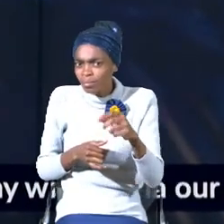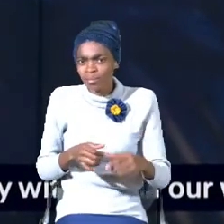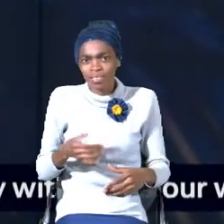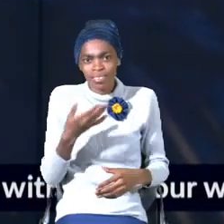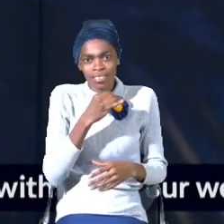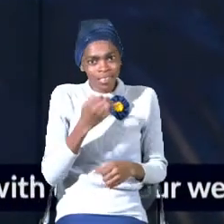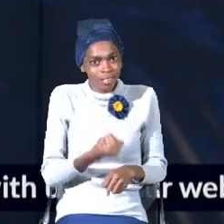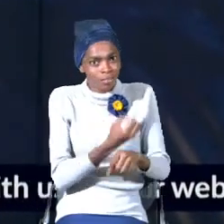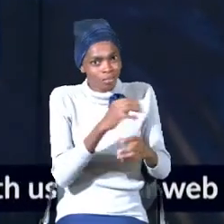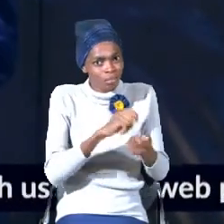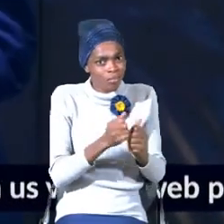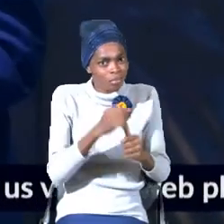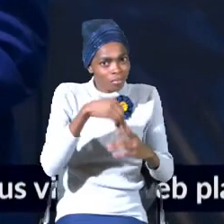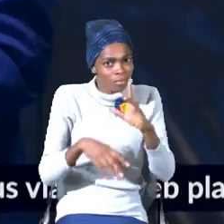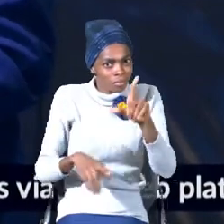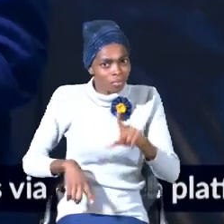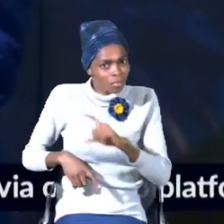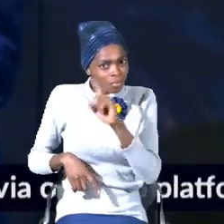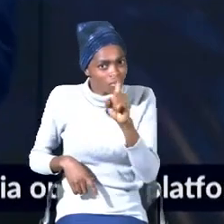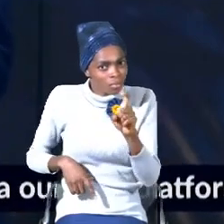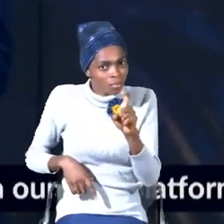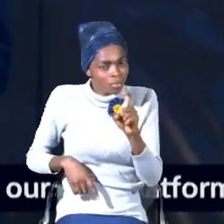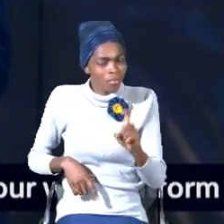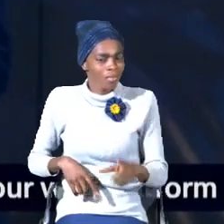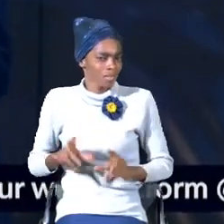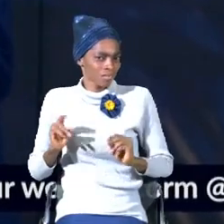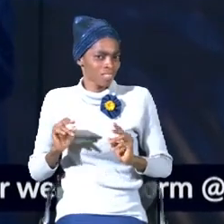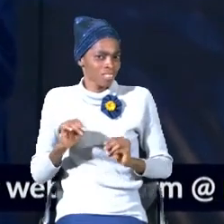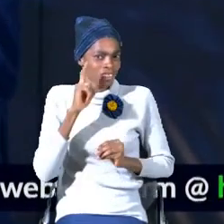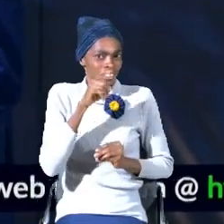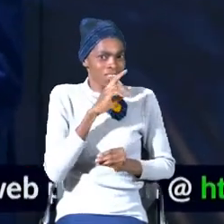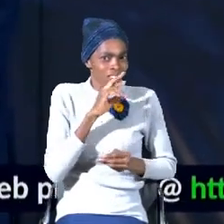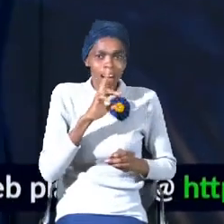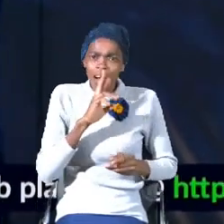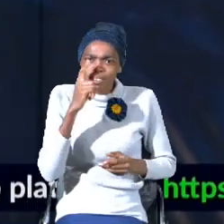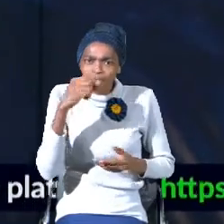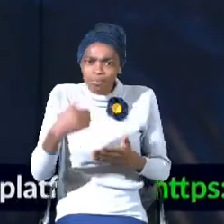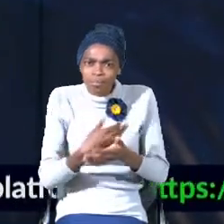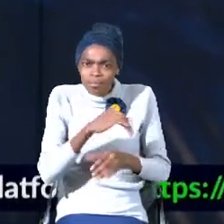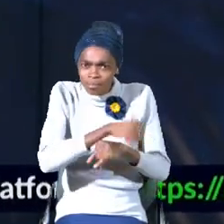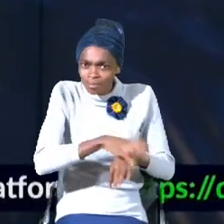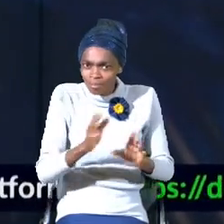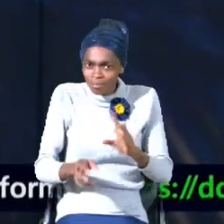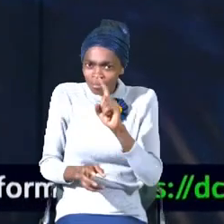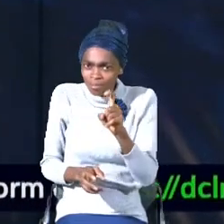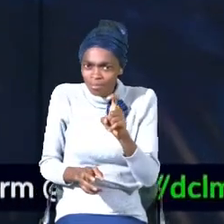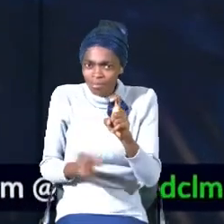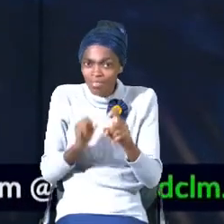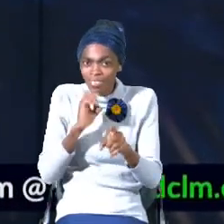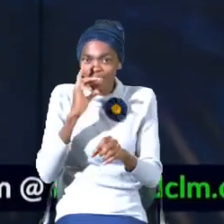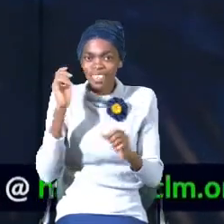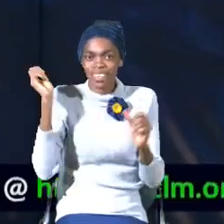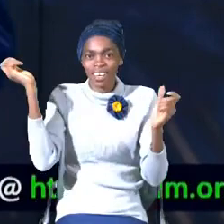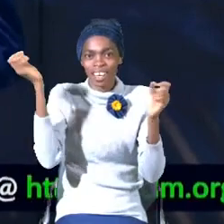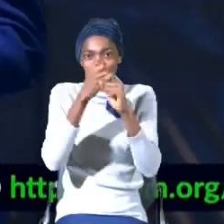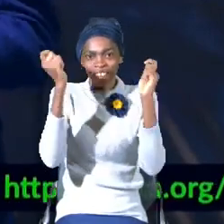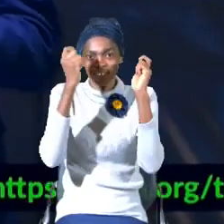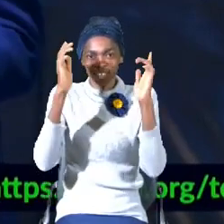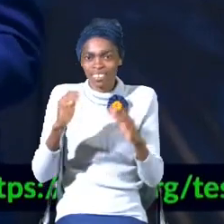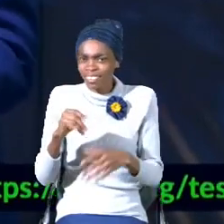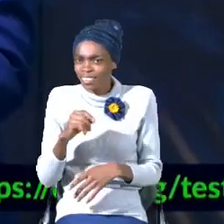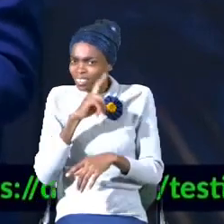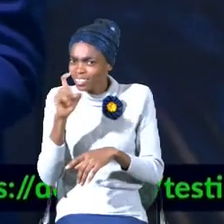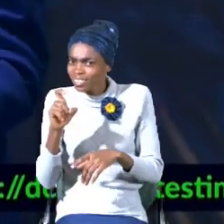life? Are you a new conqueror? Are you an overcomer? Do you have a